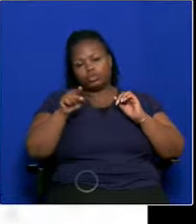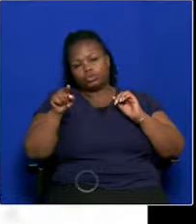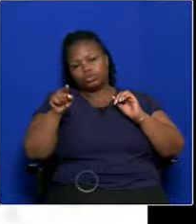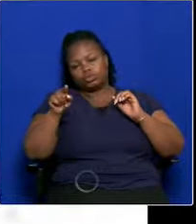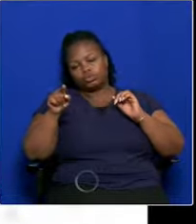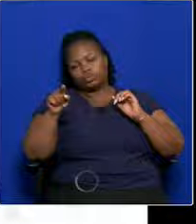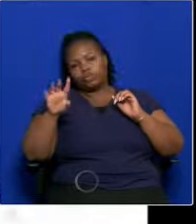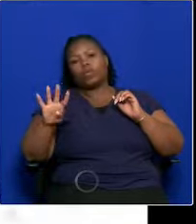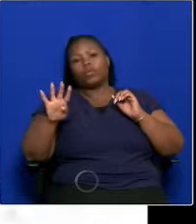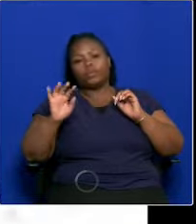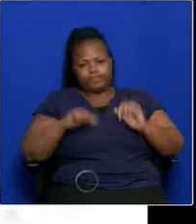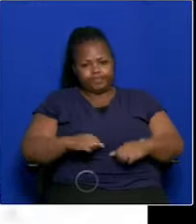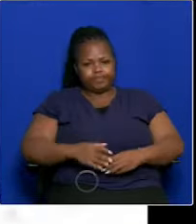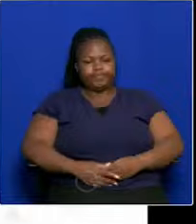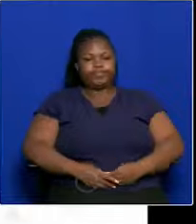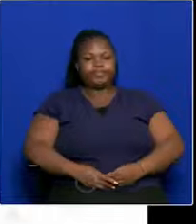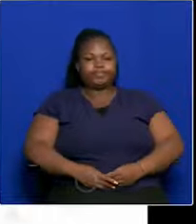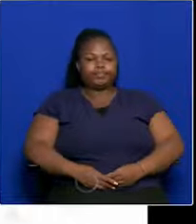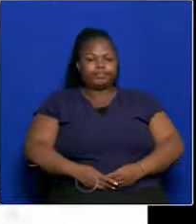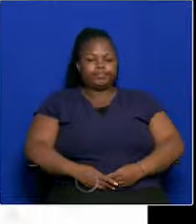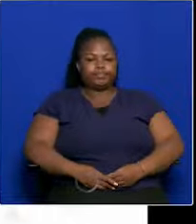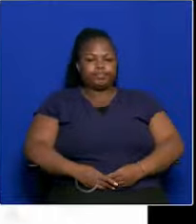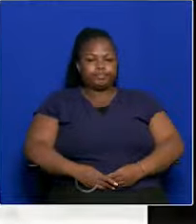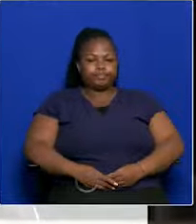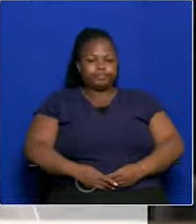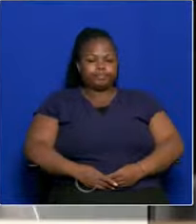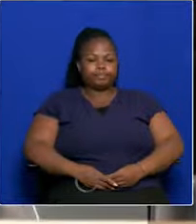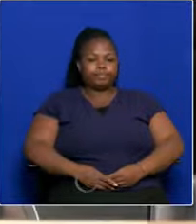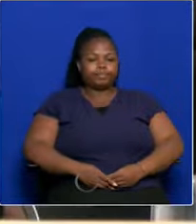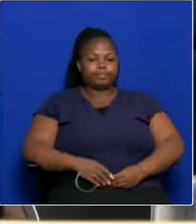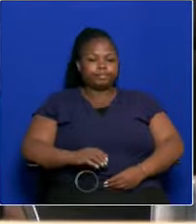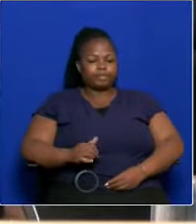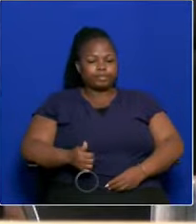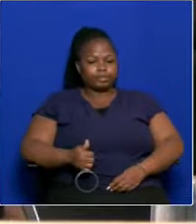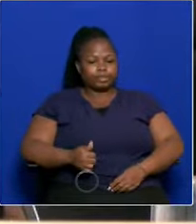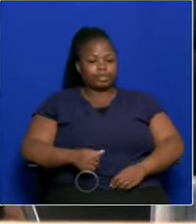yes. And then the green,